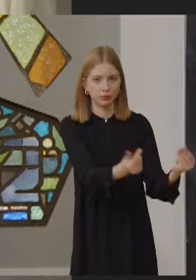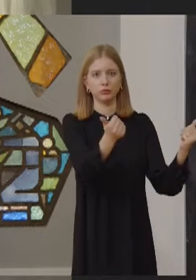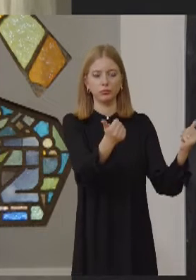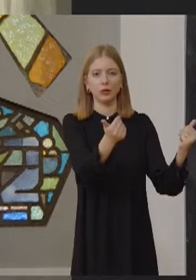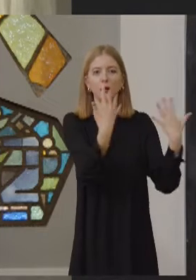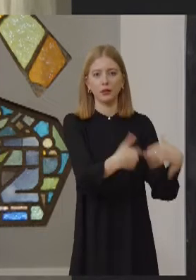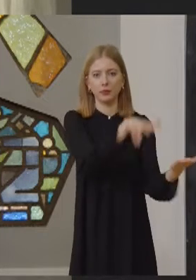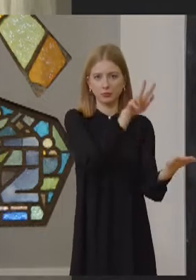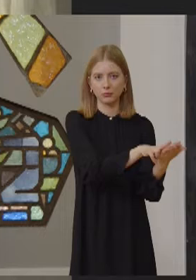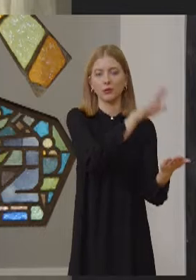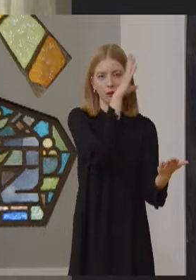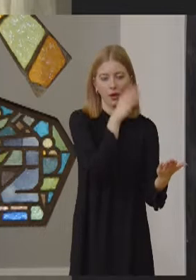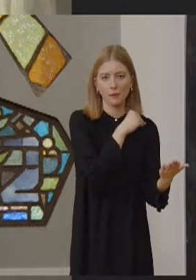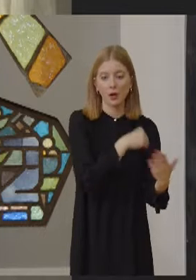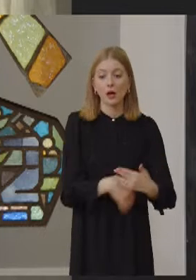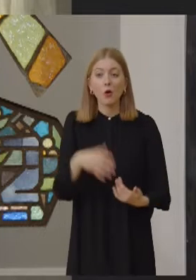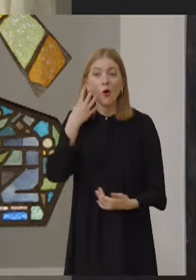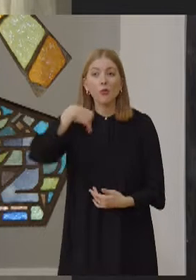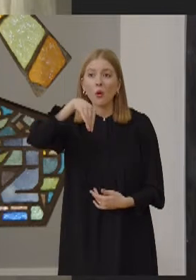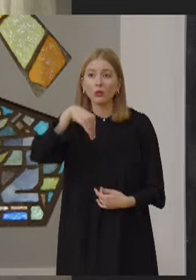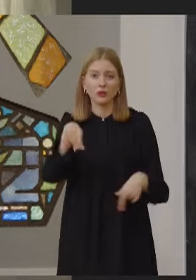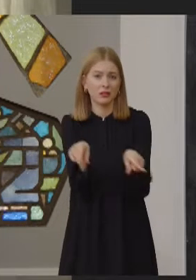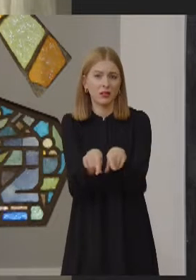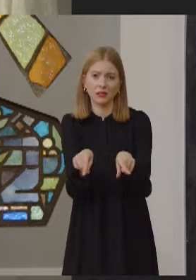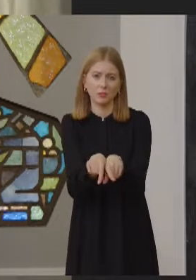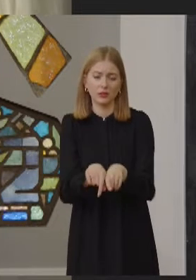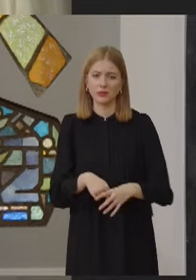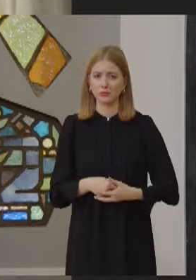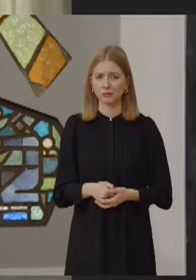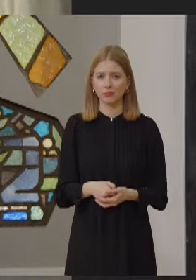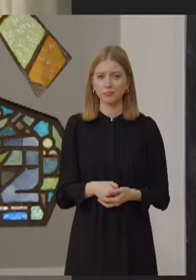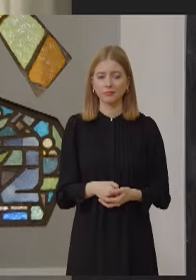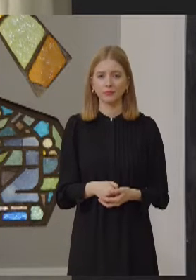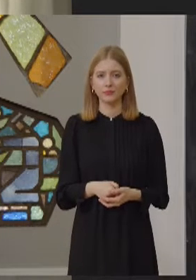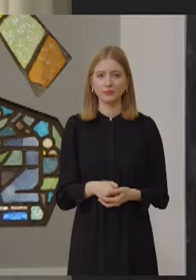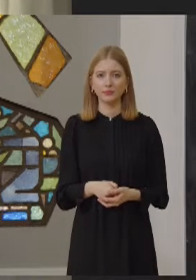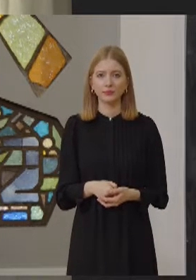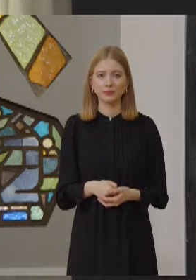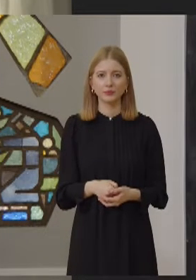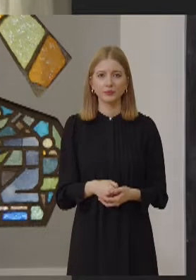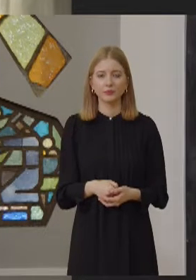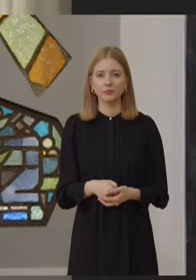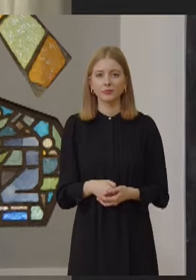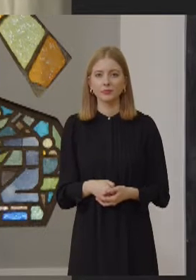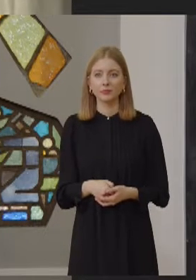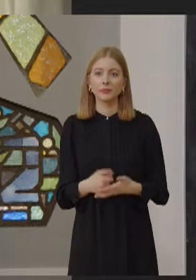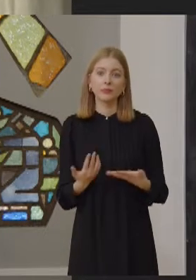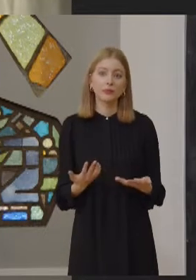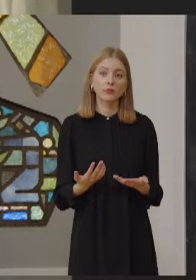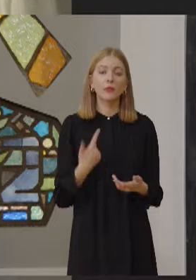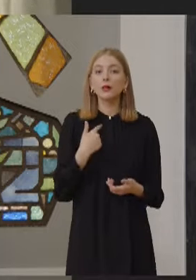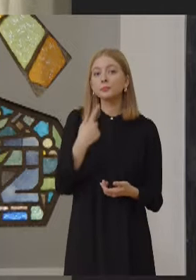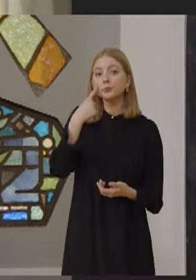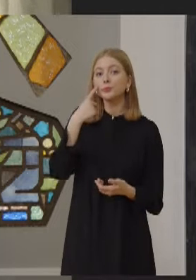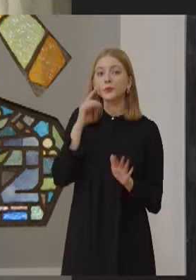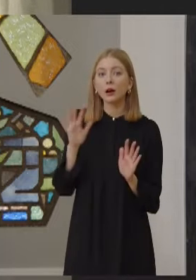has already taken the decision and dispelled the fears by Armenia. I believe the same will be done when it